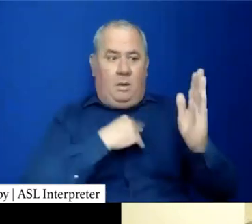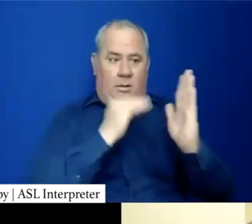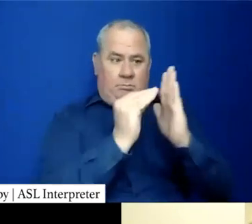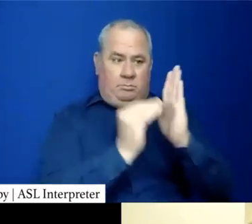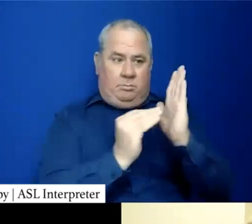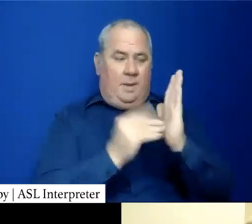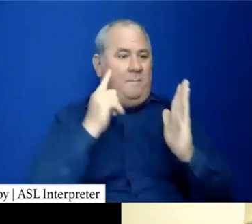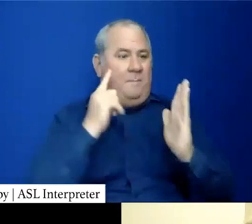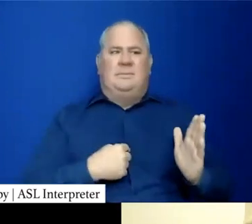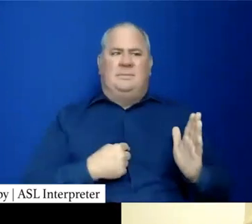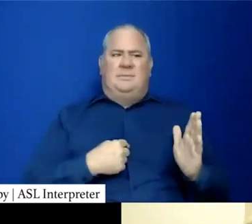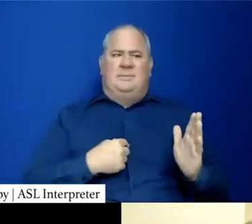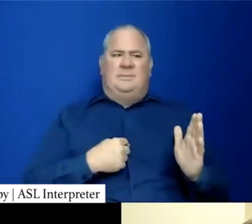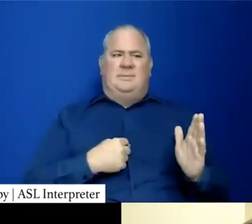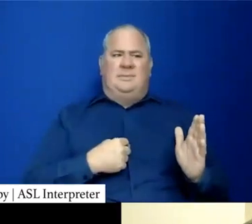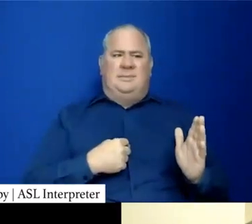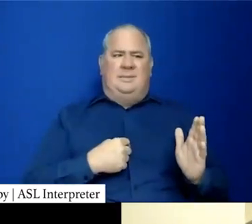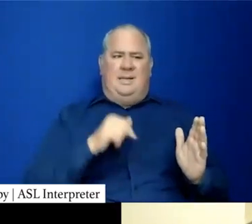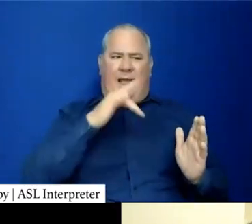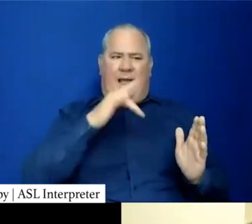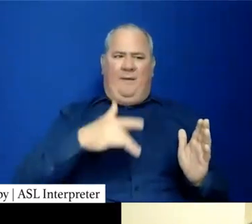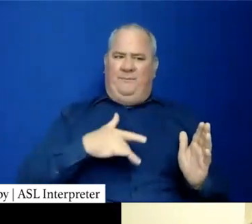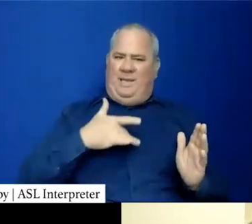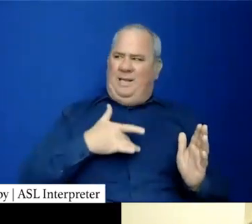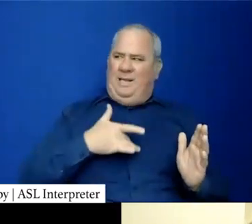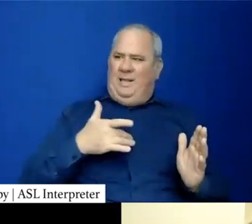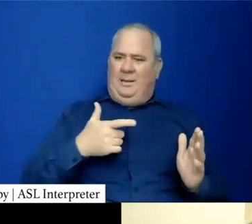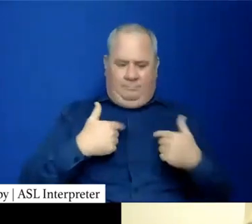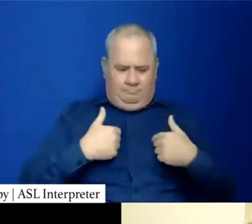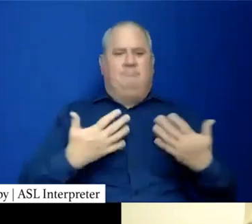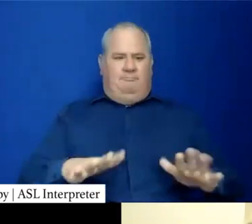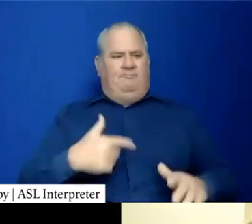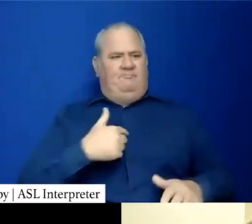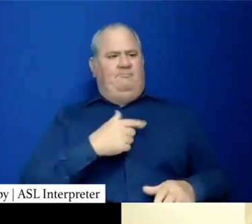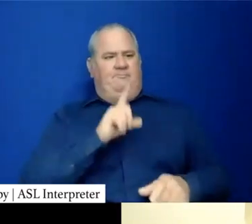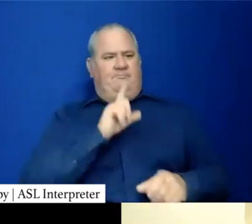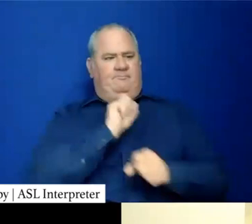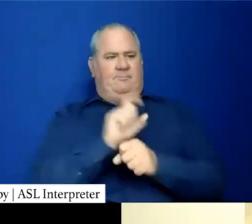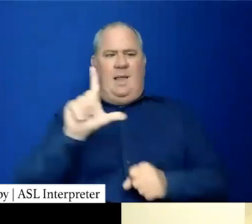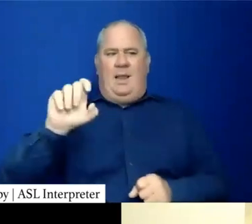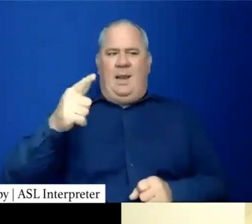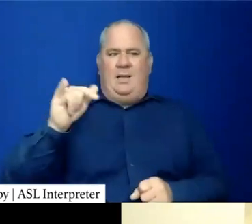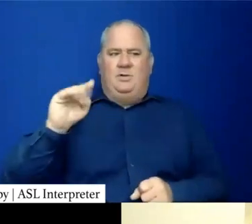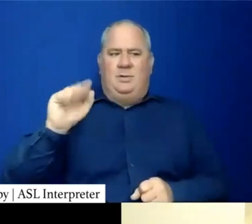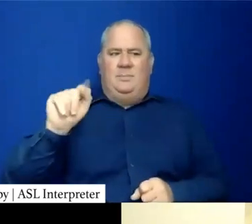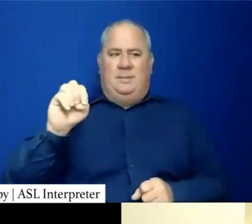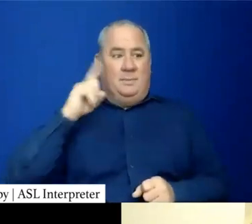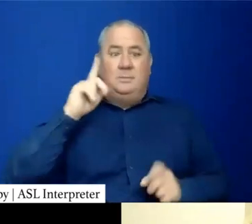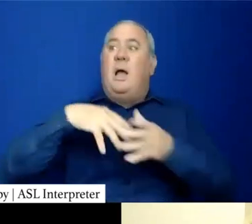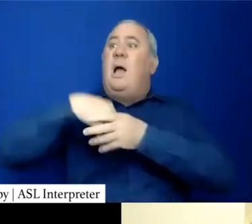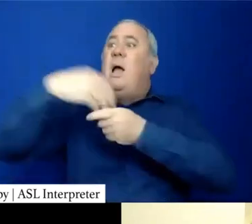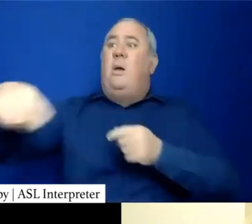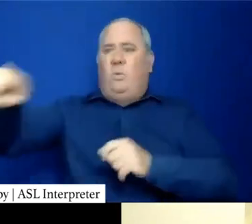self. But at the same time, outside of that environment, yeah, no, I wouldn't talk about it unless it was absolutely necessary.